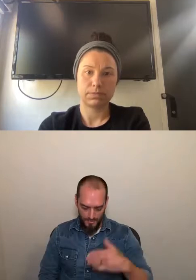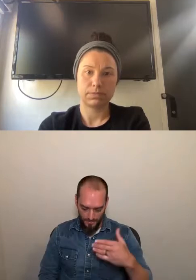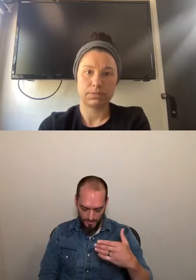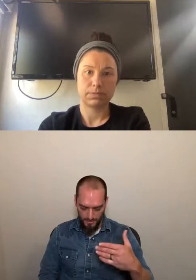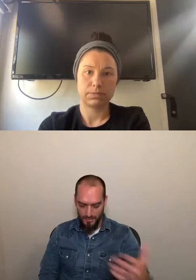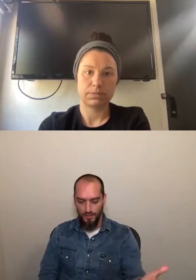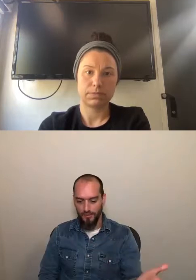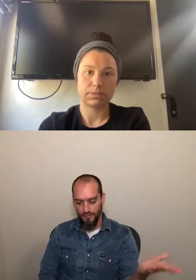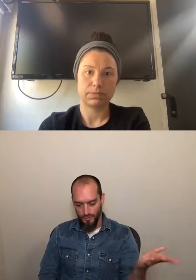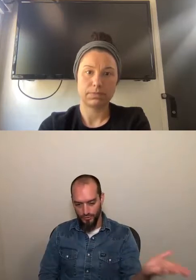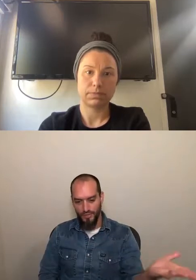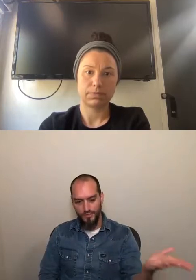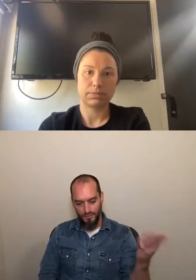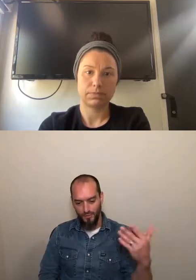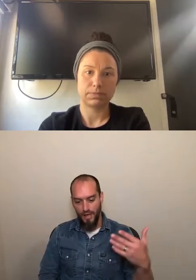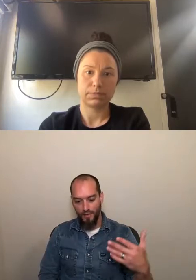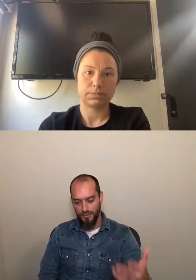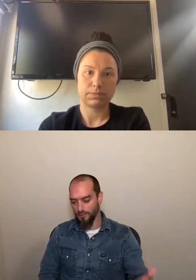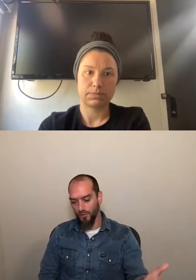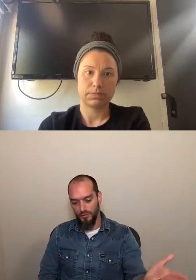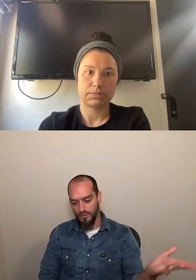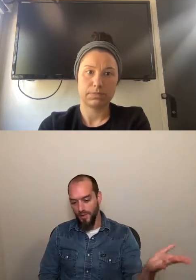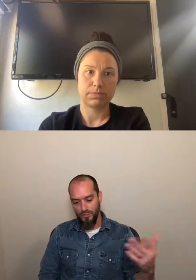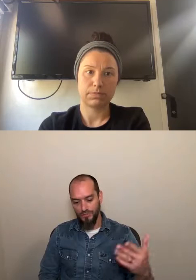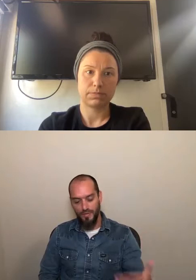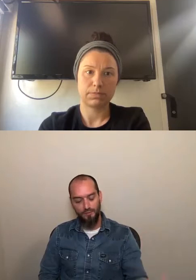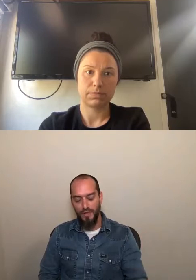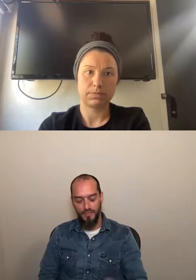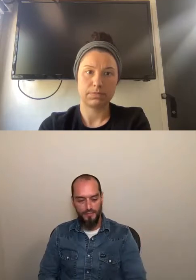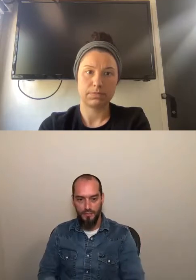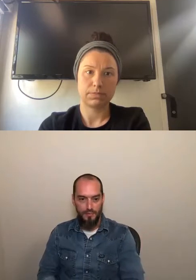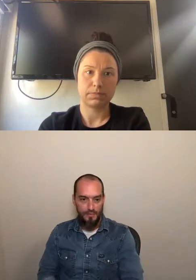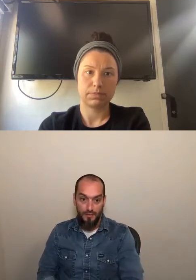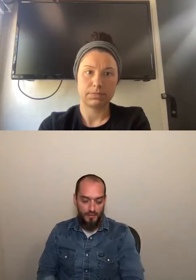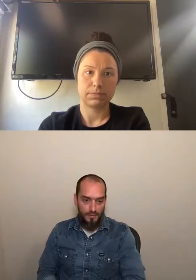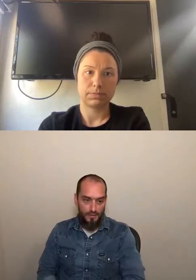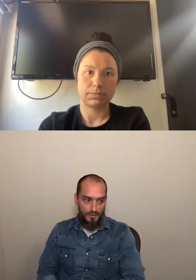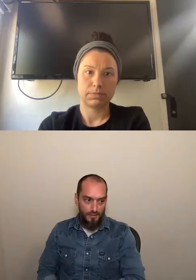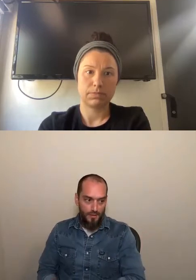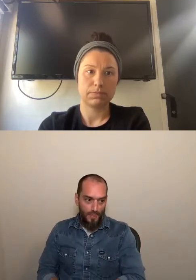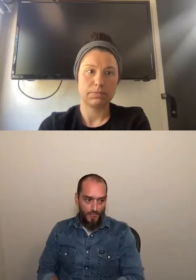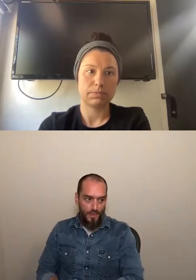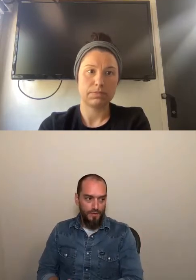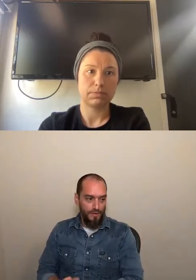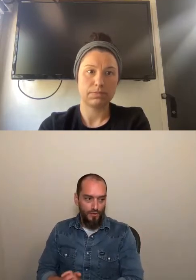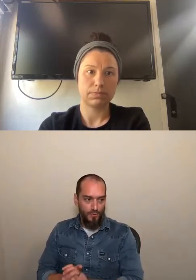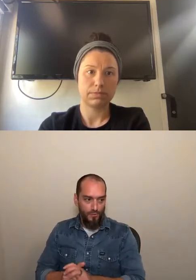And the seller agrees to allow this mold inspection to take place.